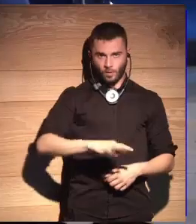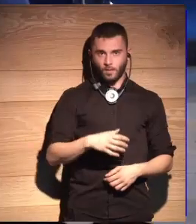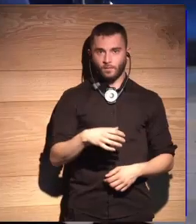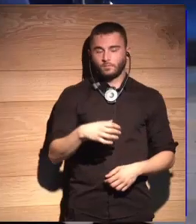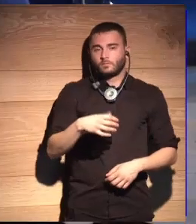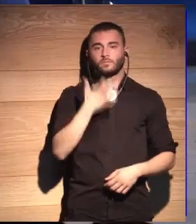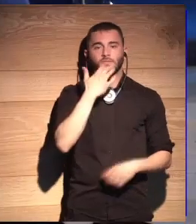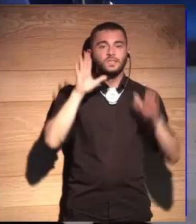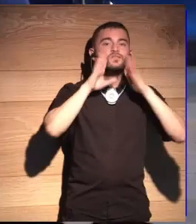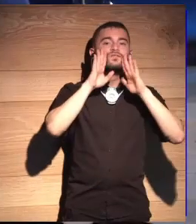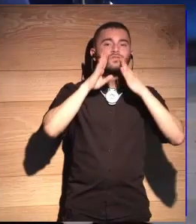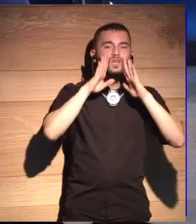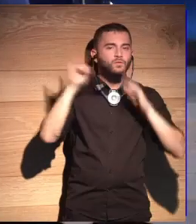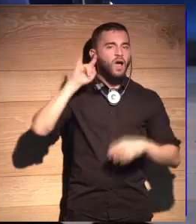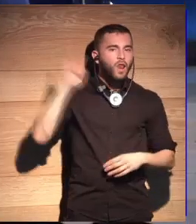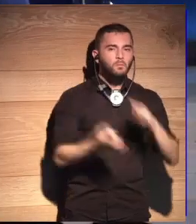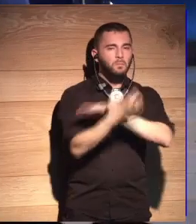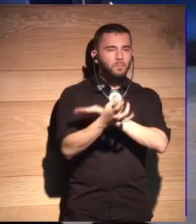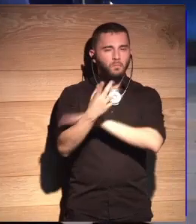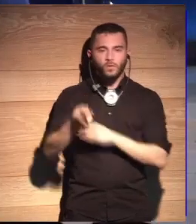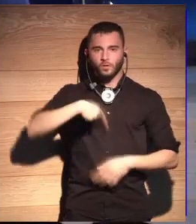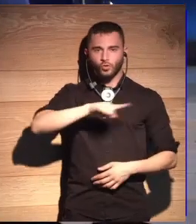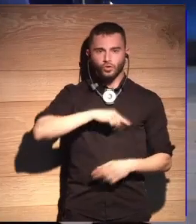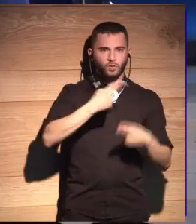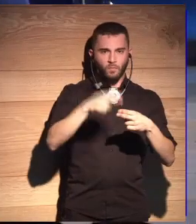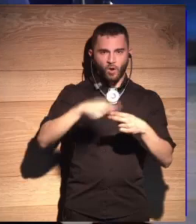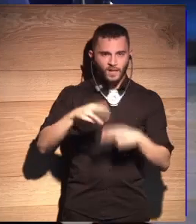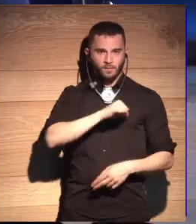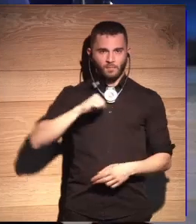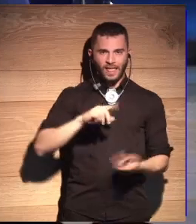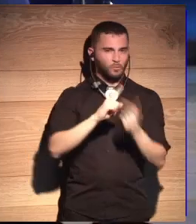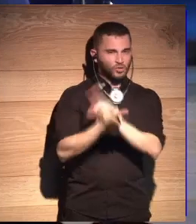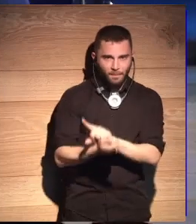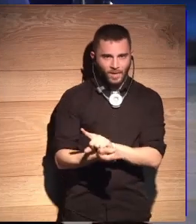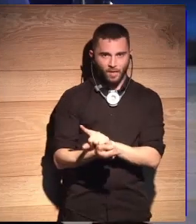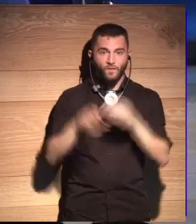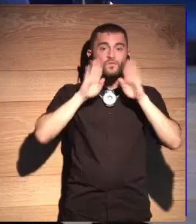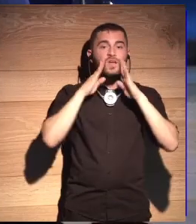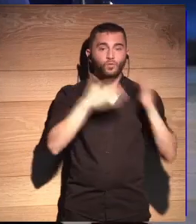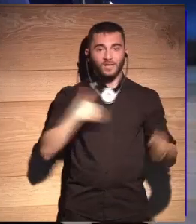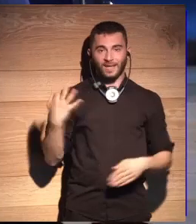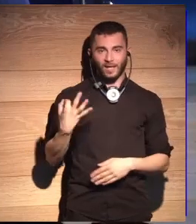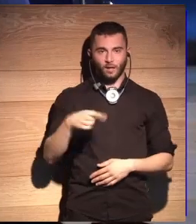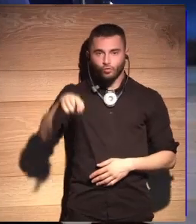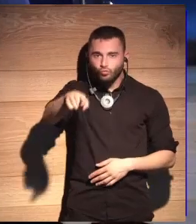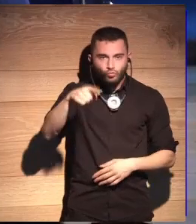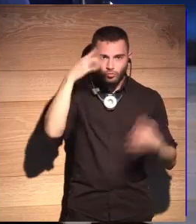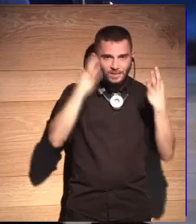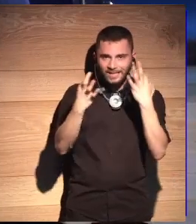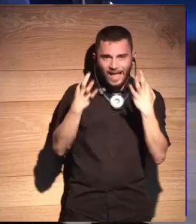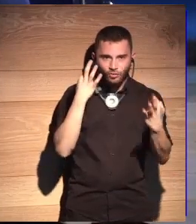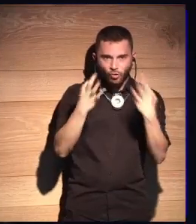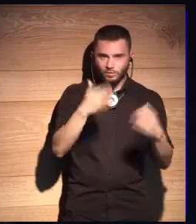very easily, because Facebook, no matter how many alerts you receive saying that we have changed